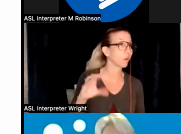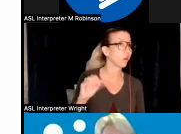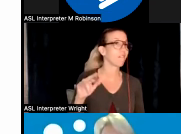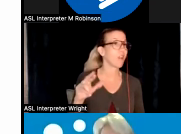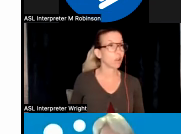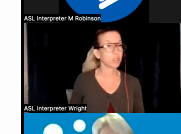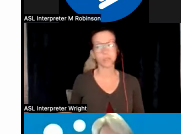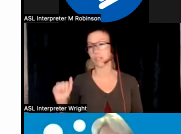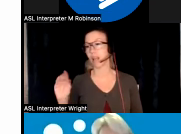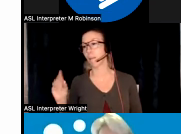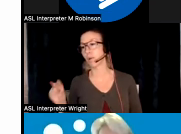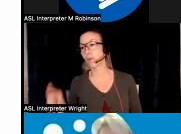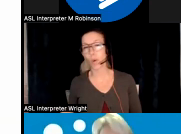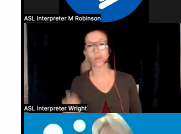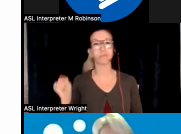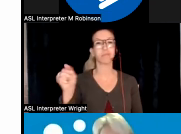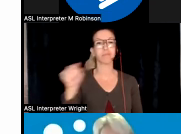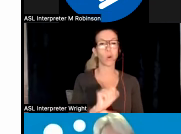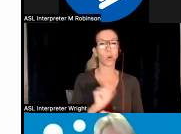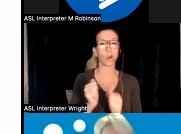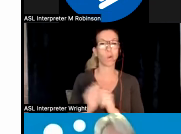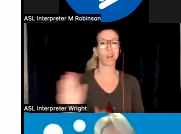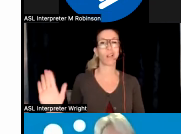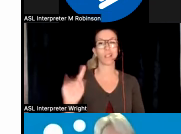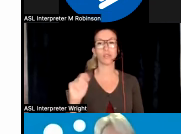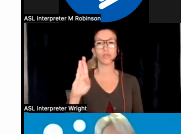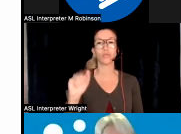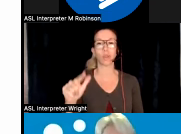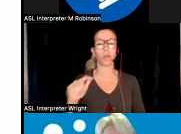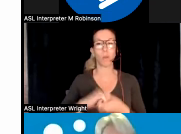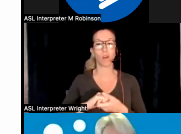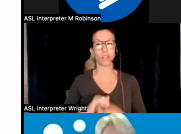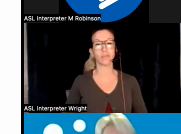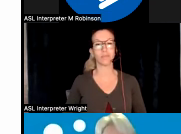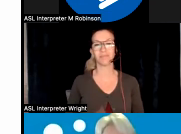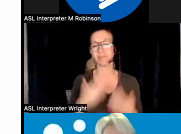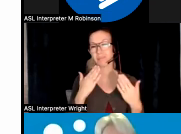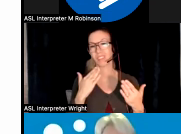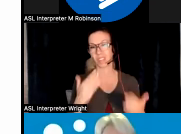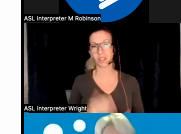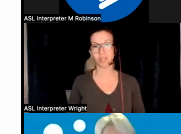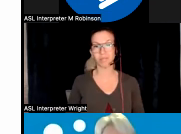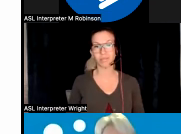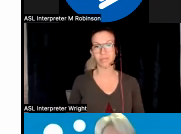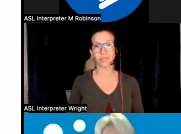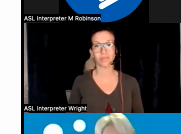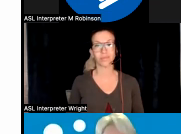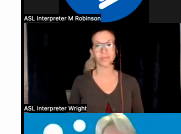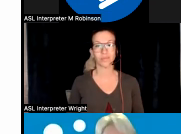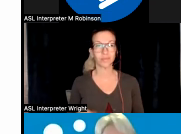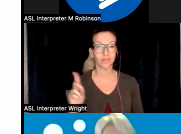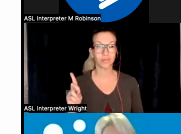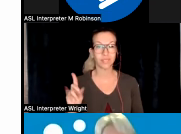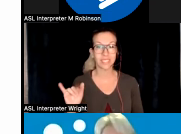particular, working with their tribal partners. Thank you so much. I see